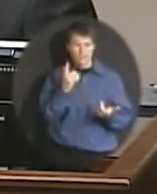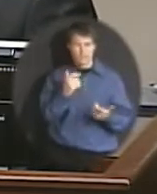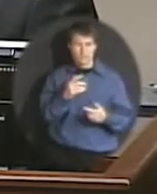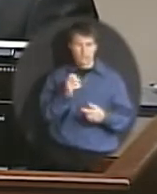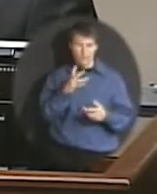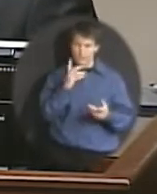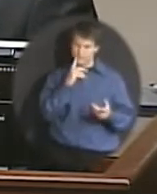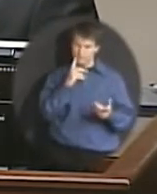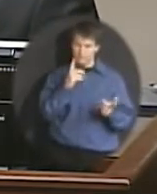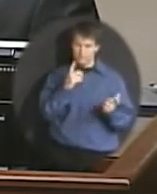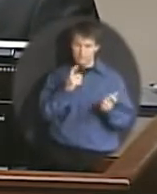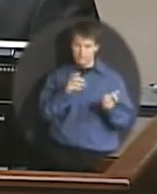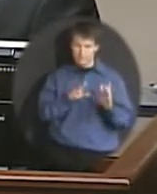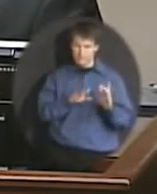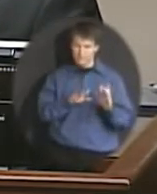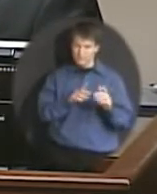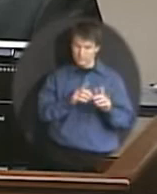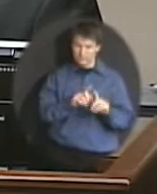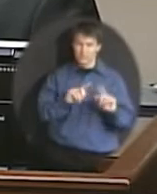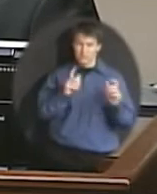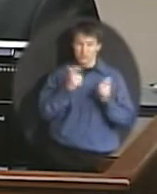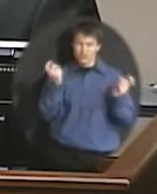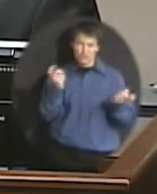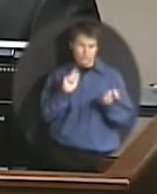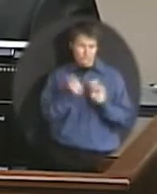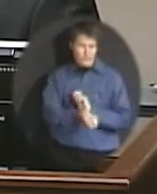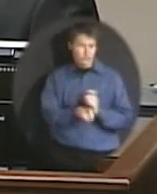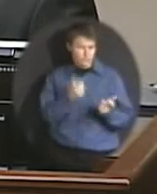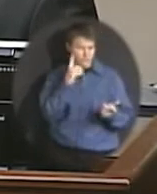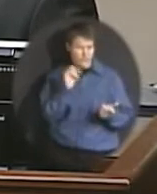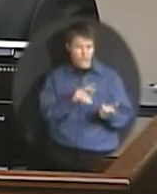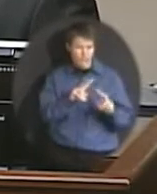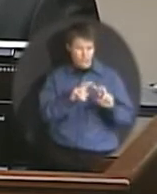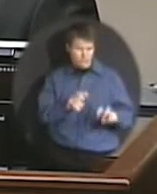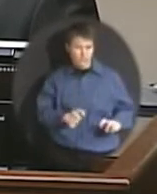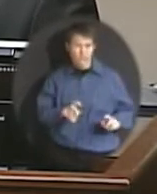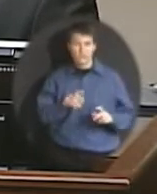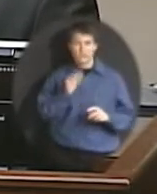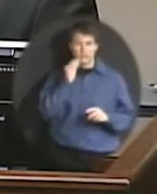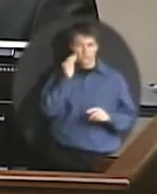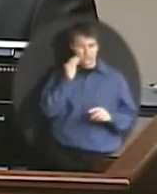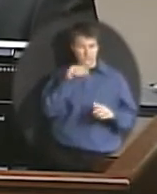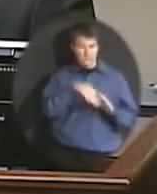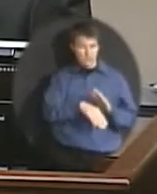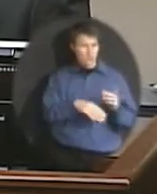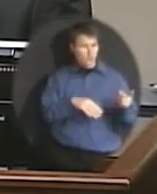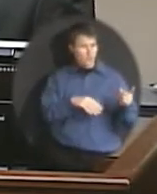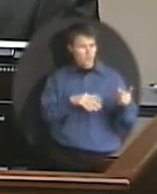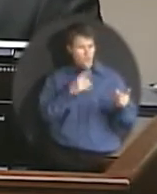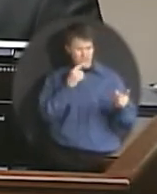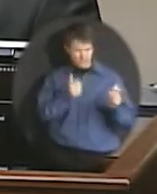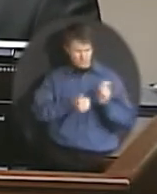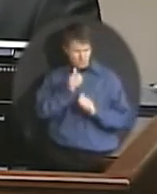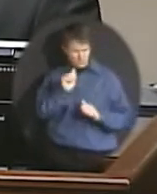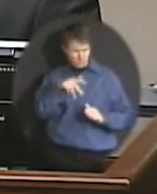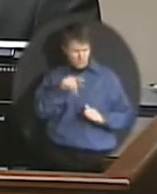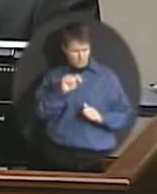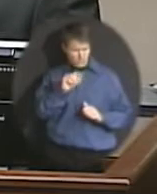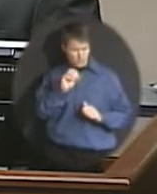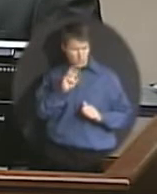That was a huge influx of assessed valuation. Residential was down 10. I would venture to say that most of those apartment owners are going to